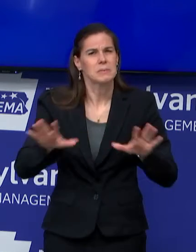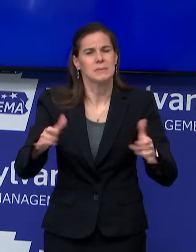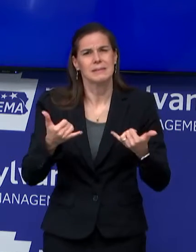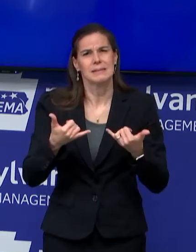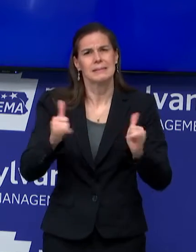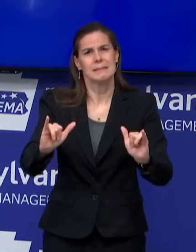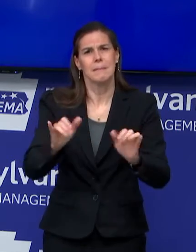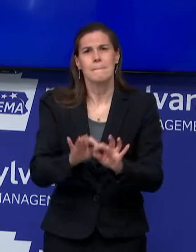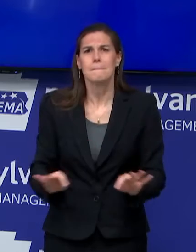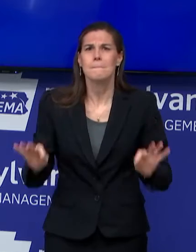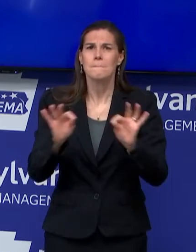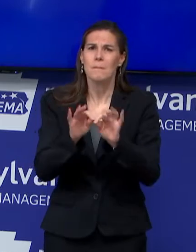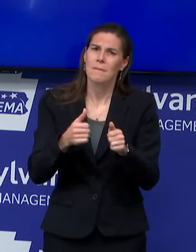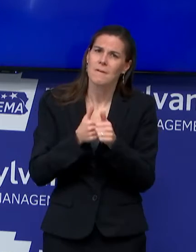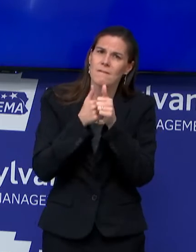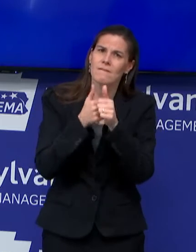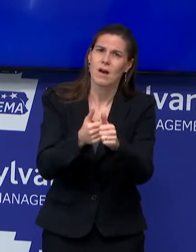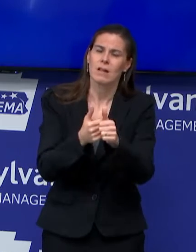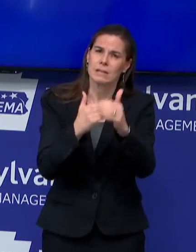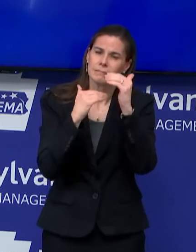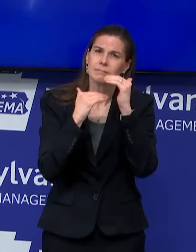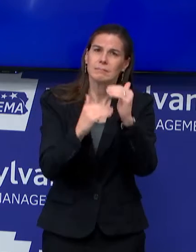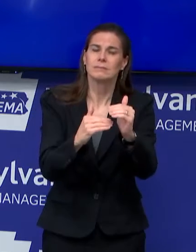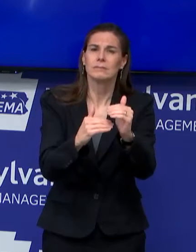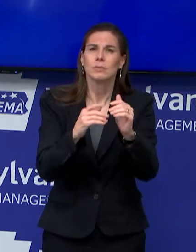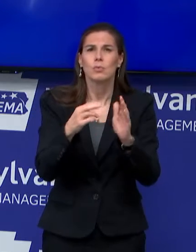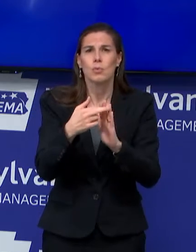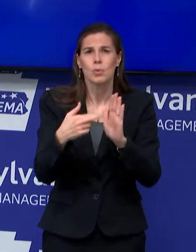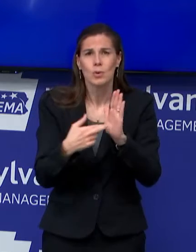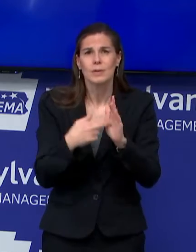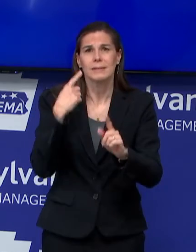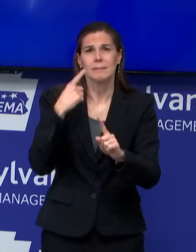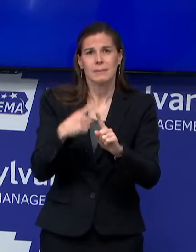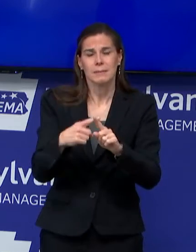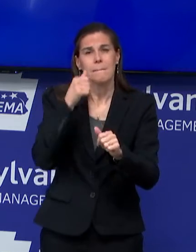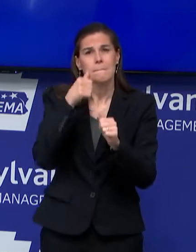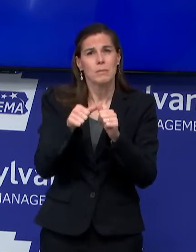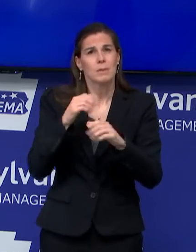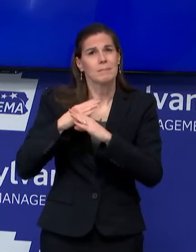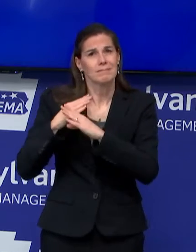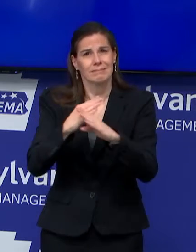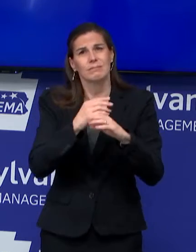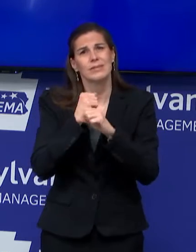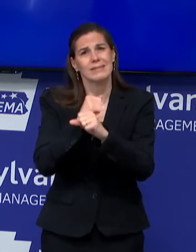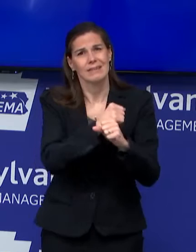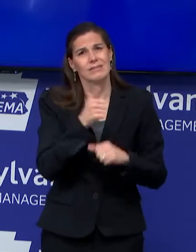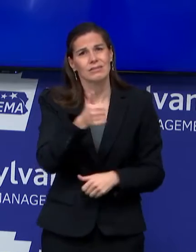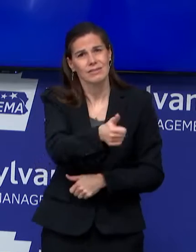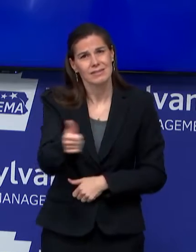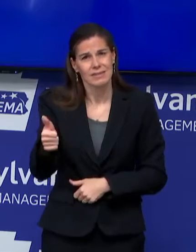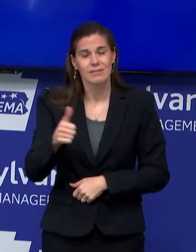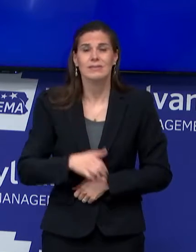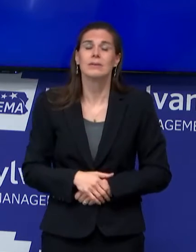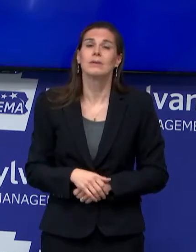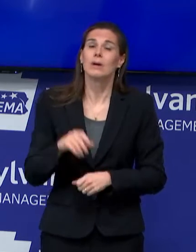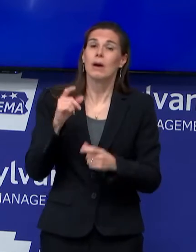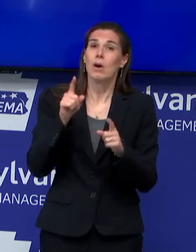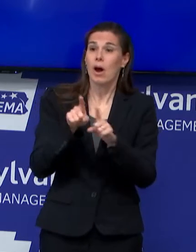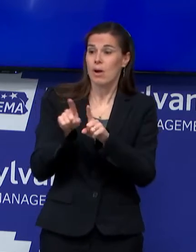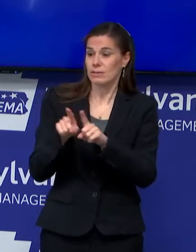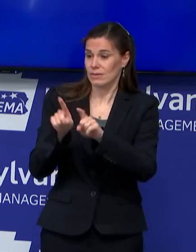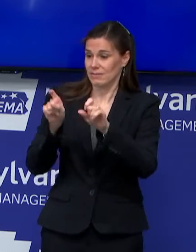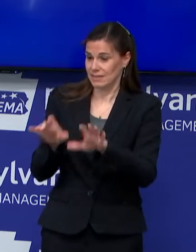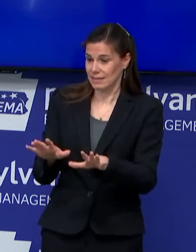test. Ultimately, all protective mitigation measures, testing, and vaccinations work in conjunction to provide